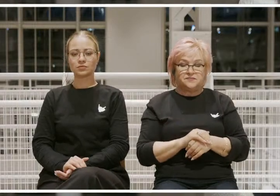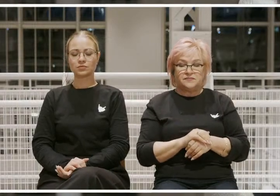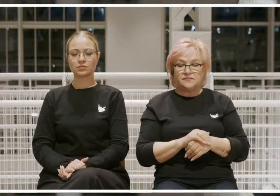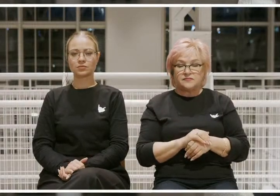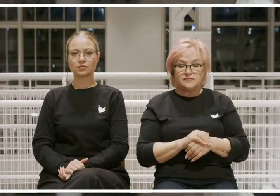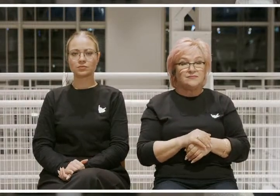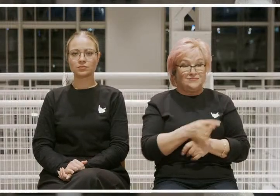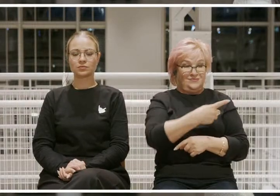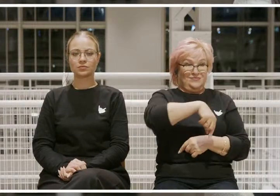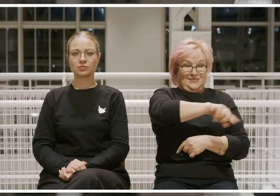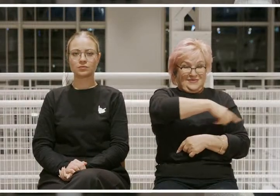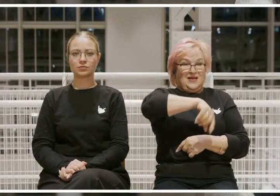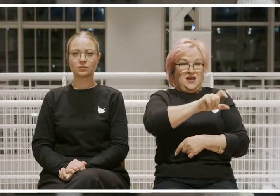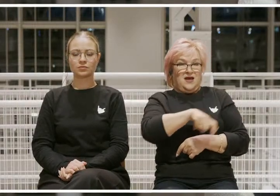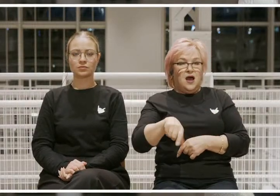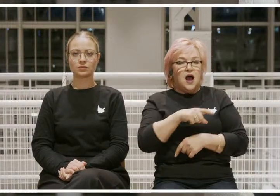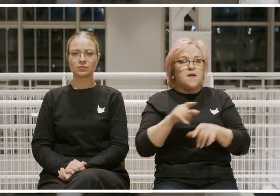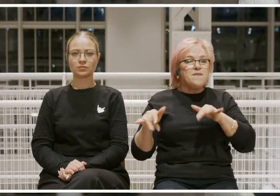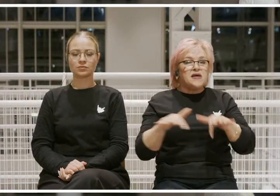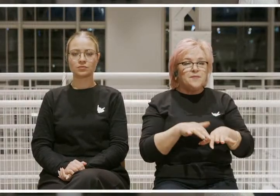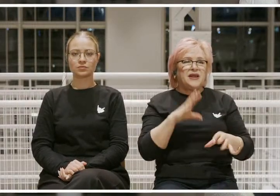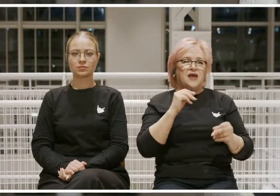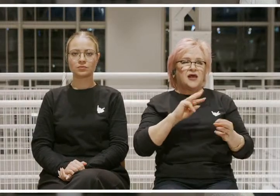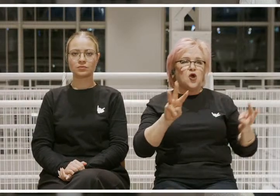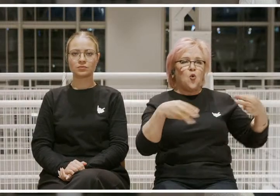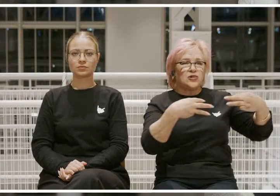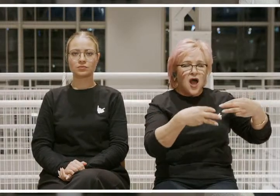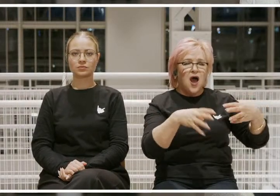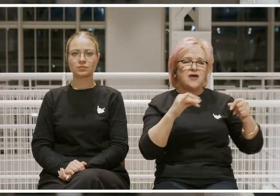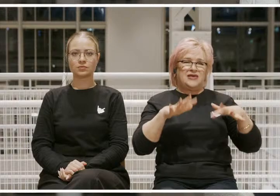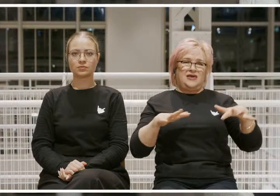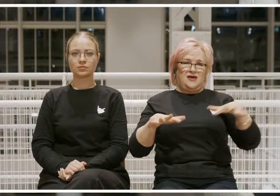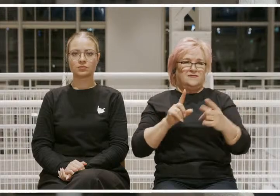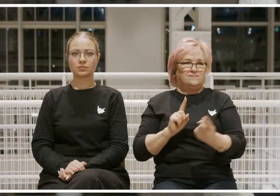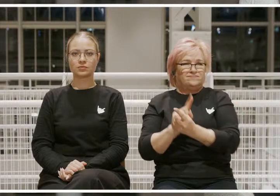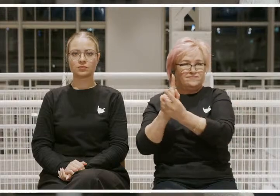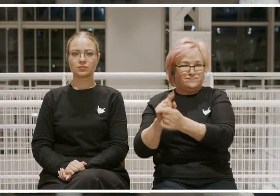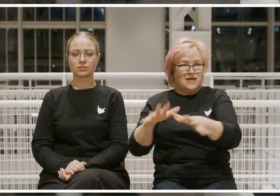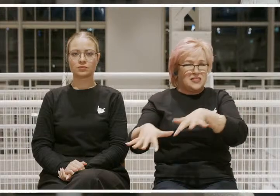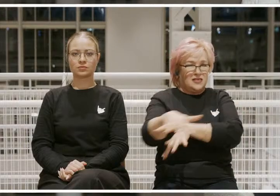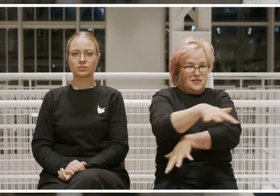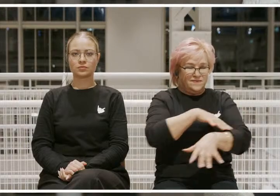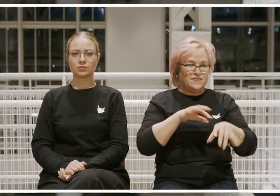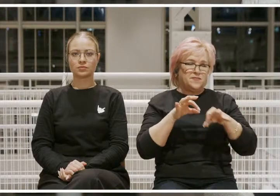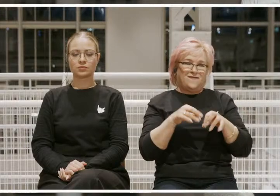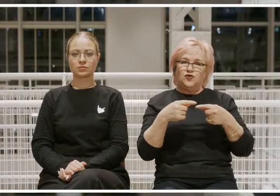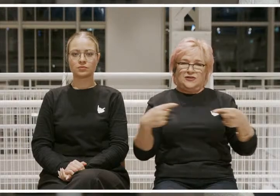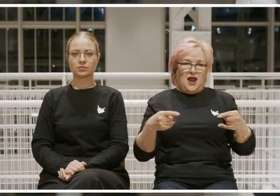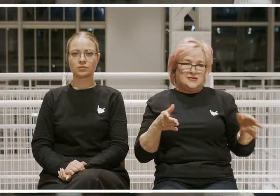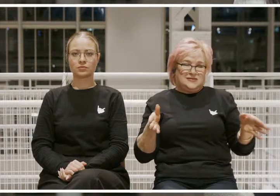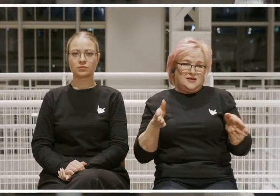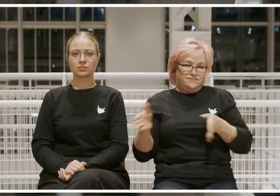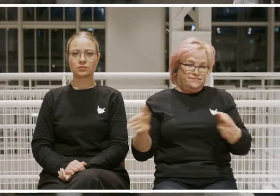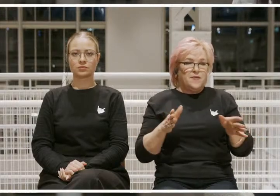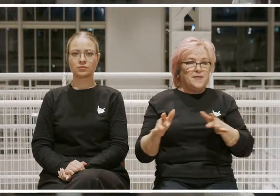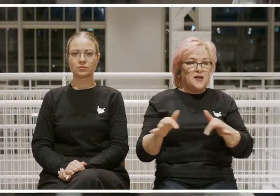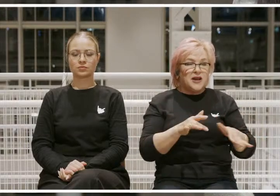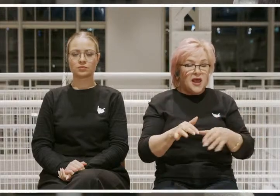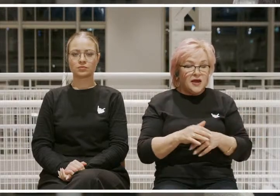gatherings. And through this slide, you see an offline gathering at Saha Studio.